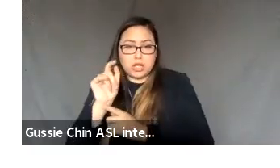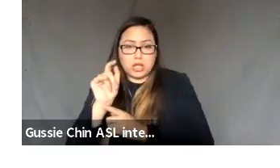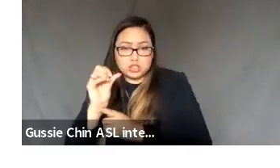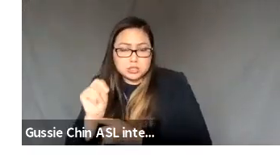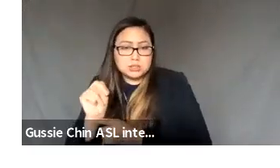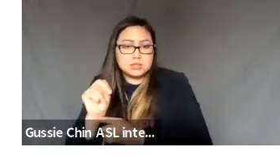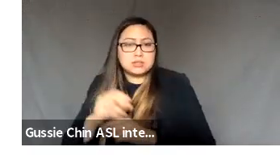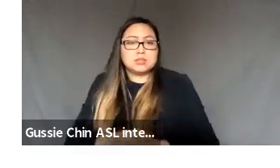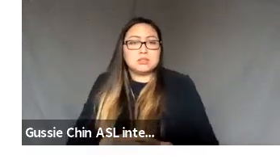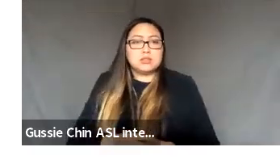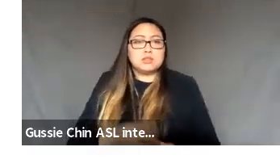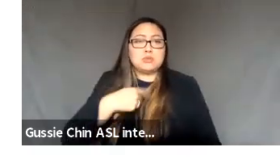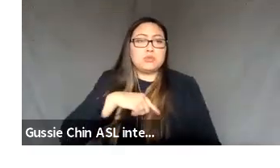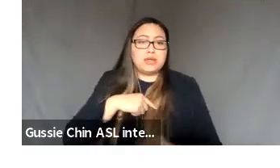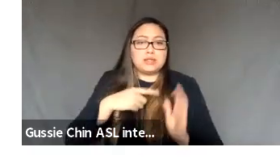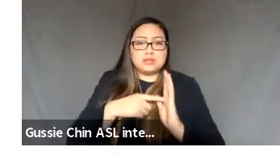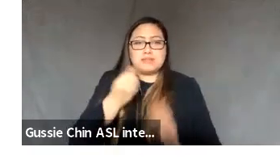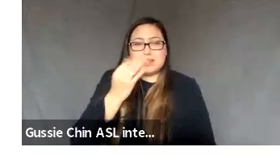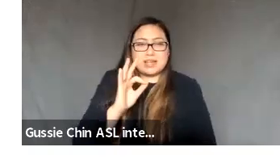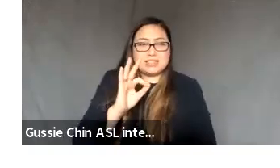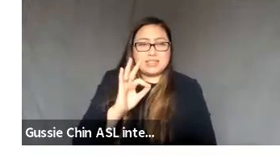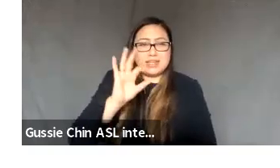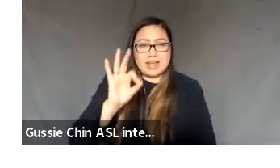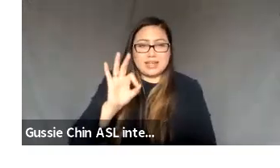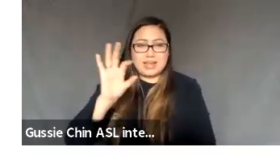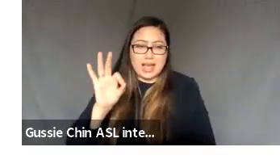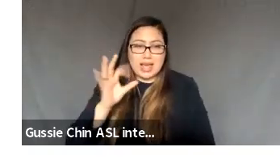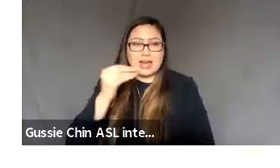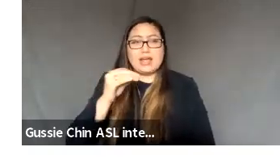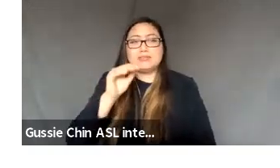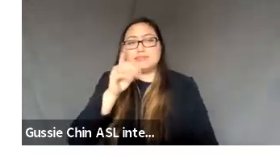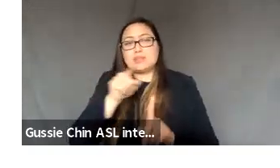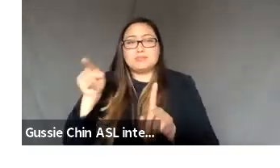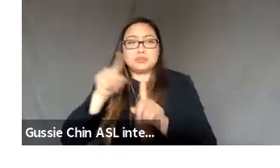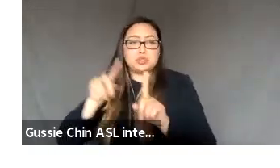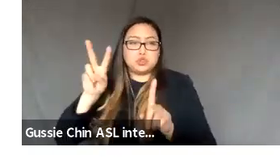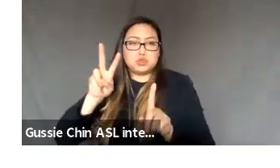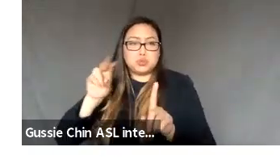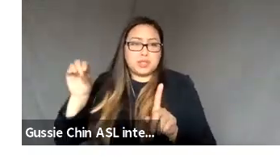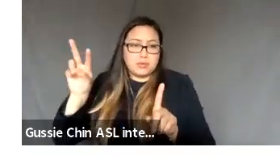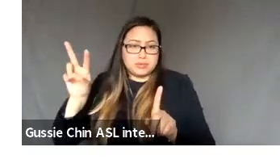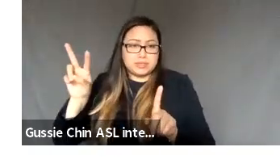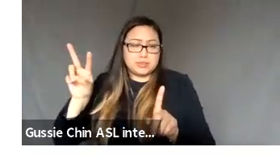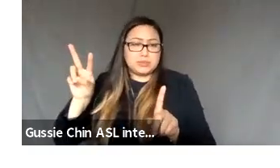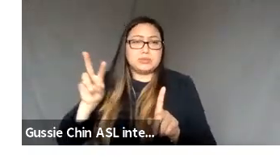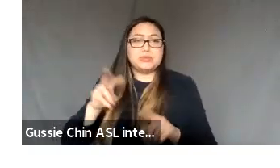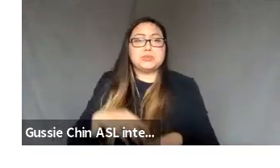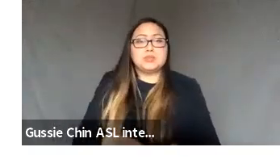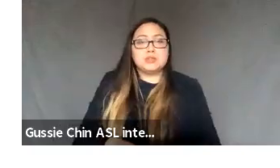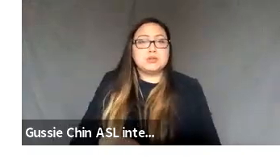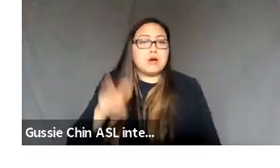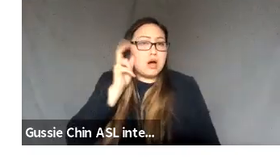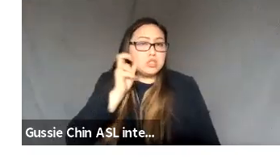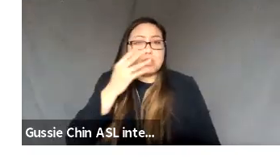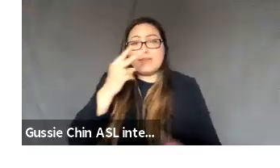the 1999 and 2000 versions. So fire alarm systems permanently installed with audible and visual